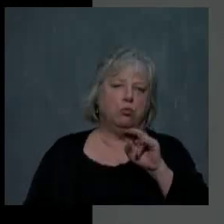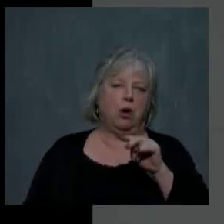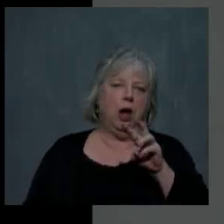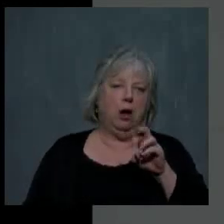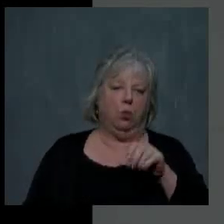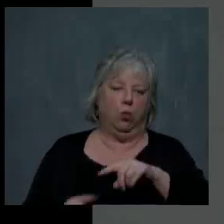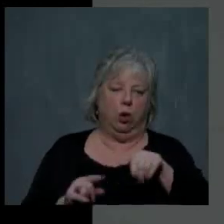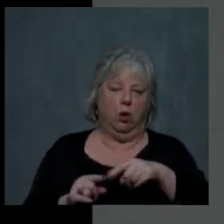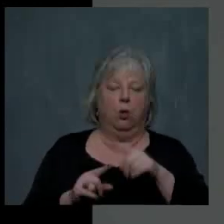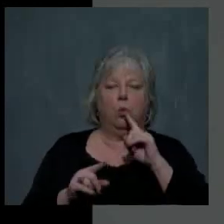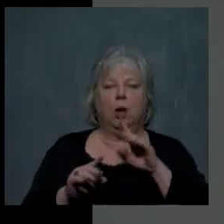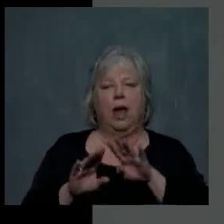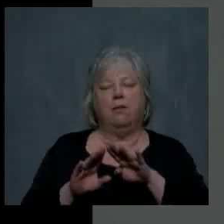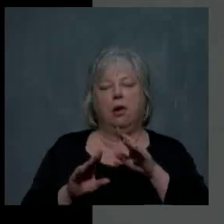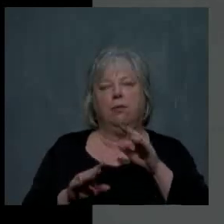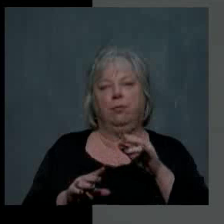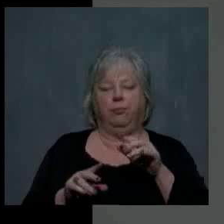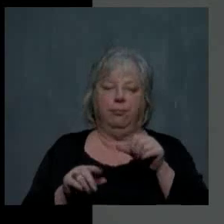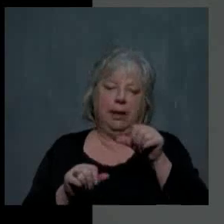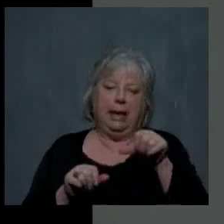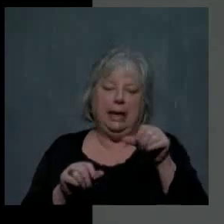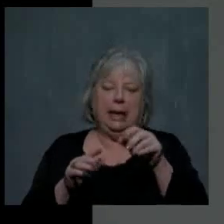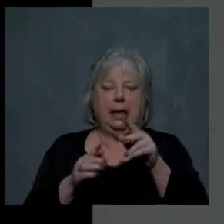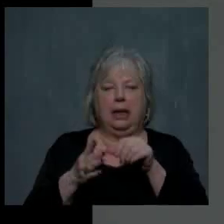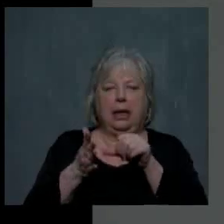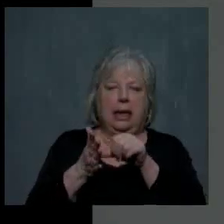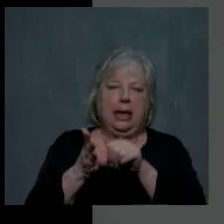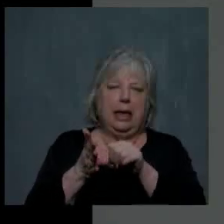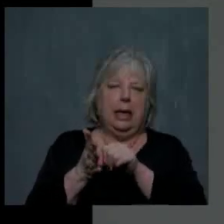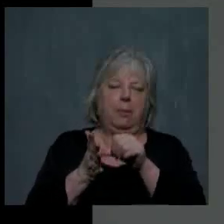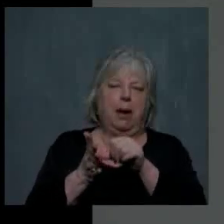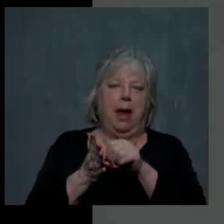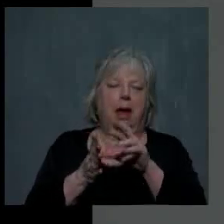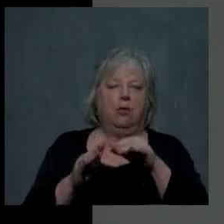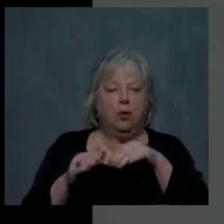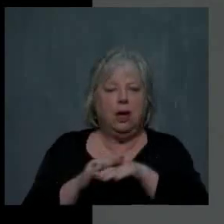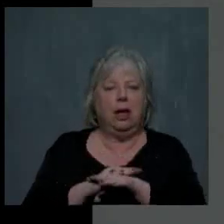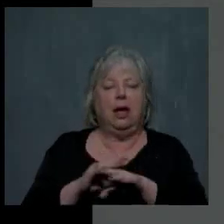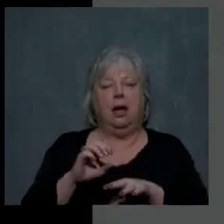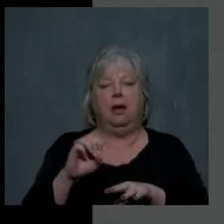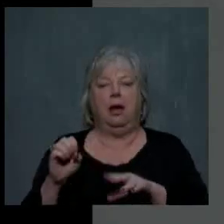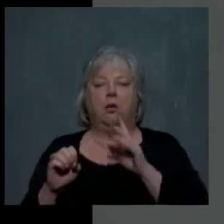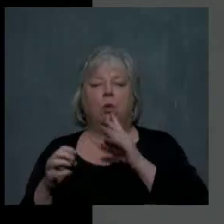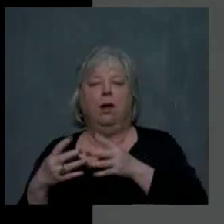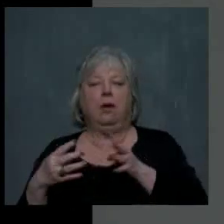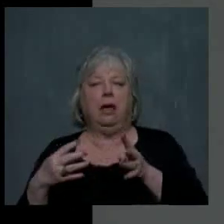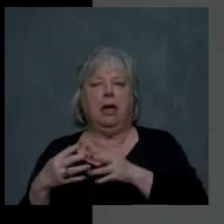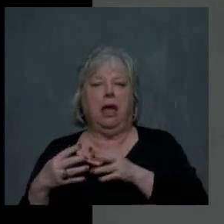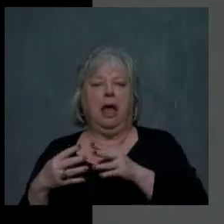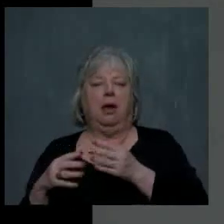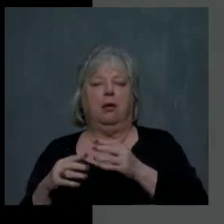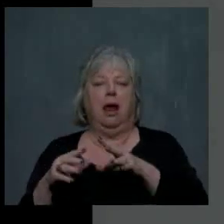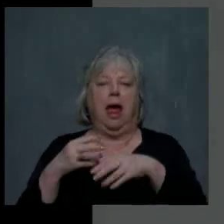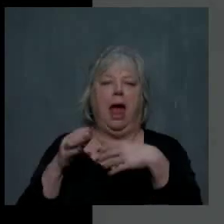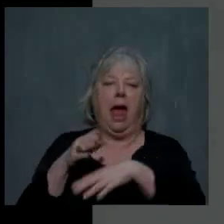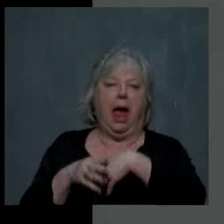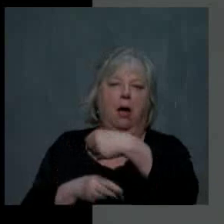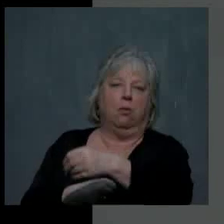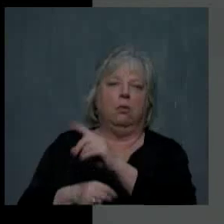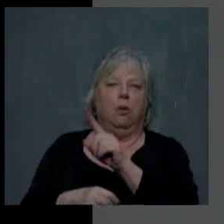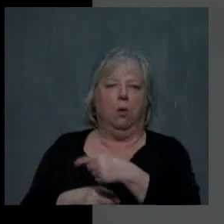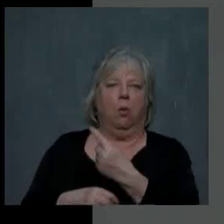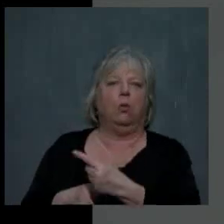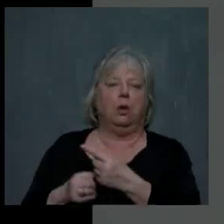call keypad entrance located along the western intersection with Rainwood Road. The eastern location will have a gate remote exit only gate.